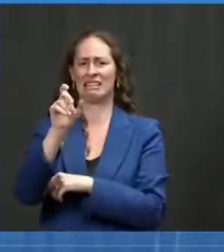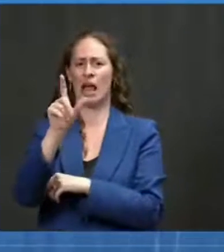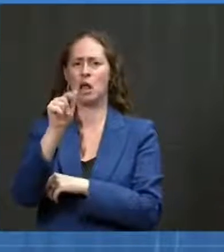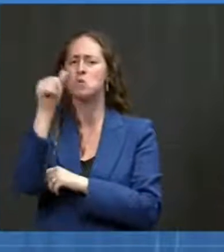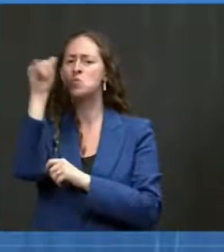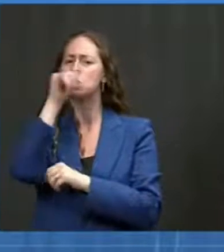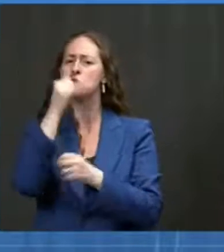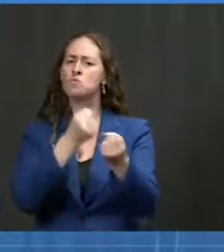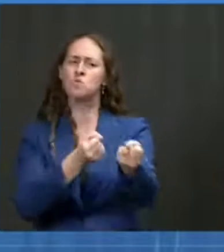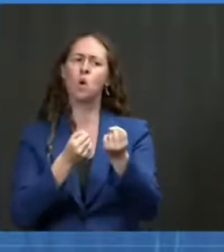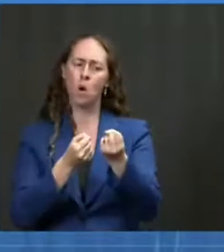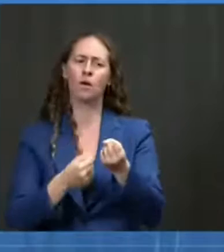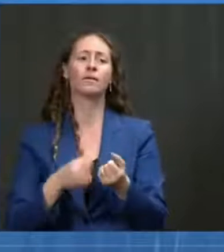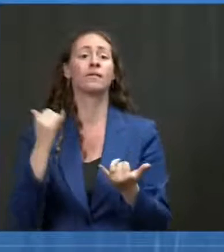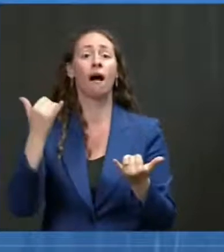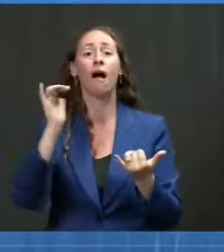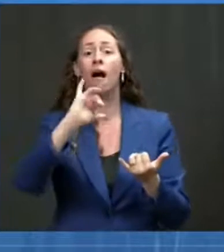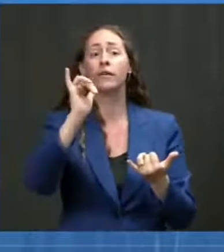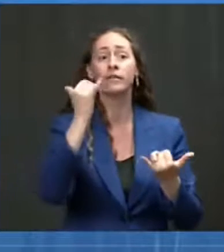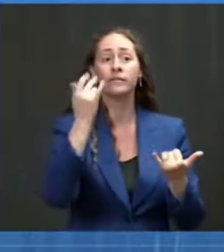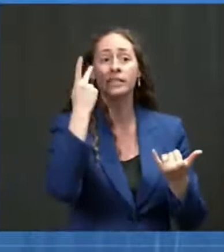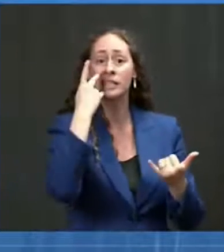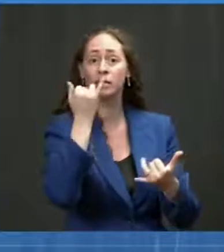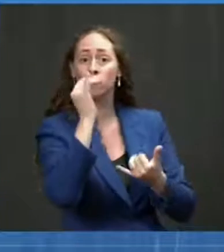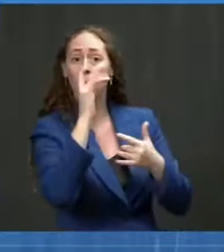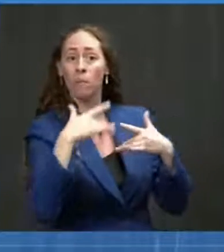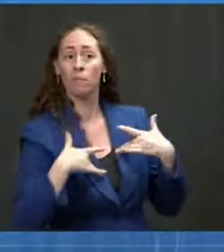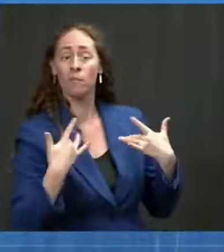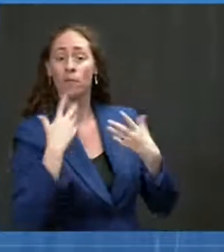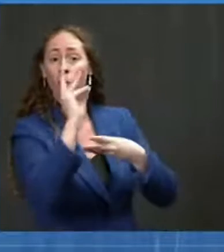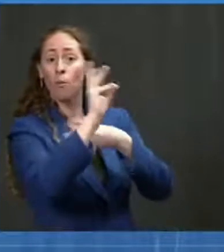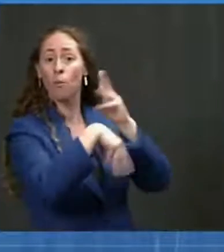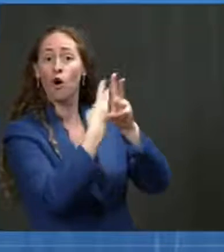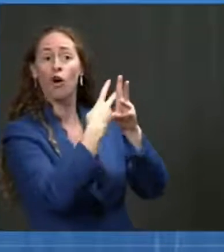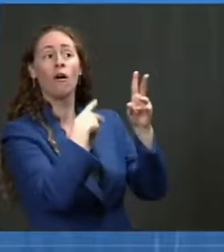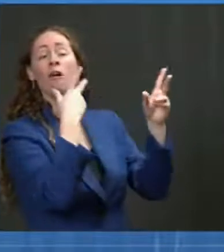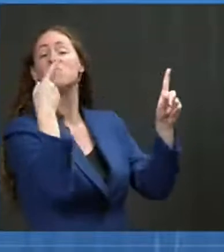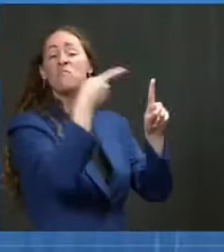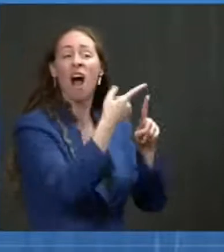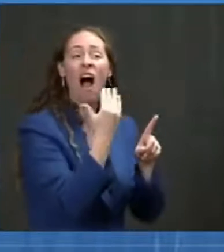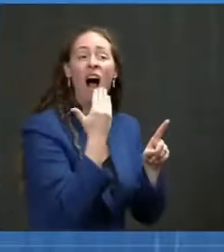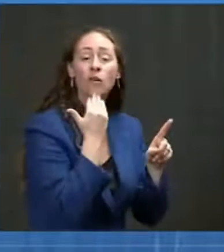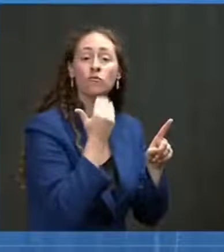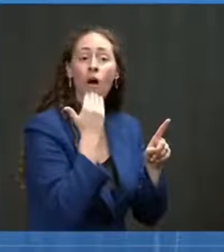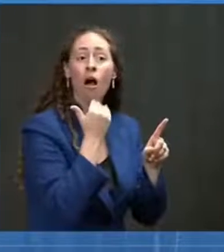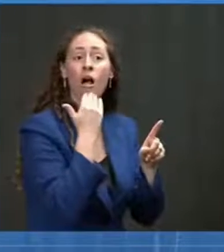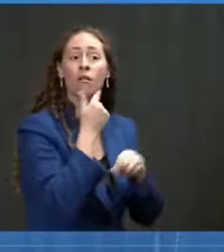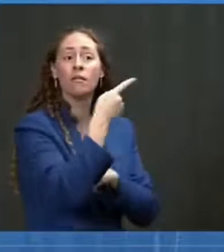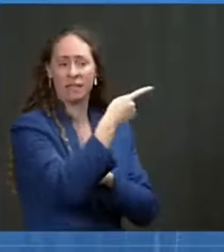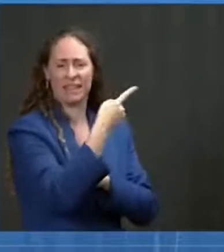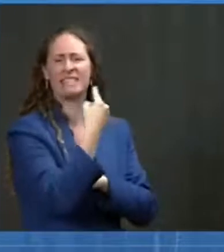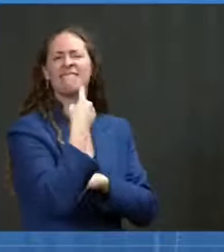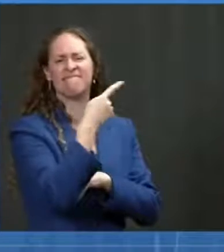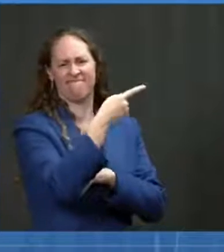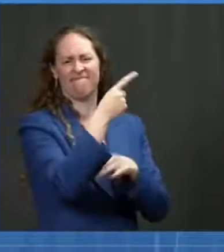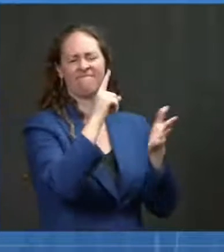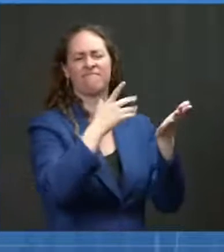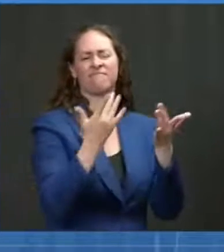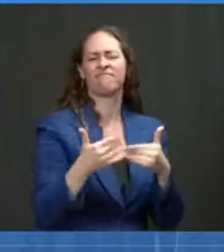international colleagues, including Israel, suggest increased risk of severe disease amongst those vaccinated